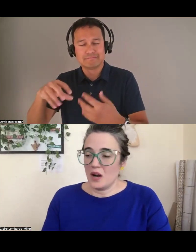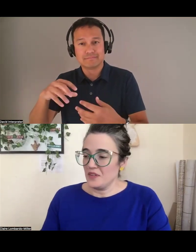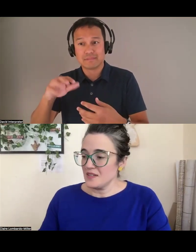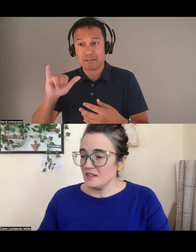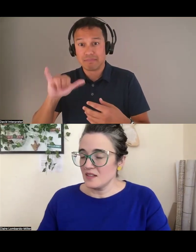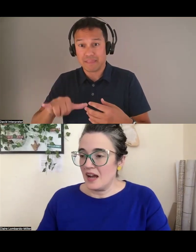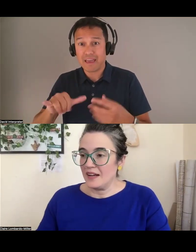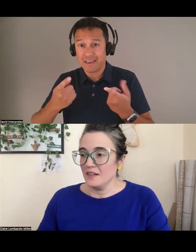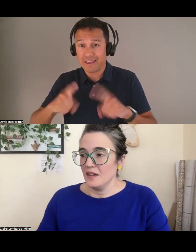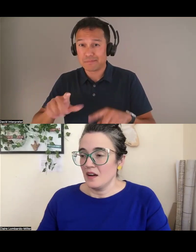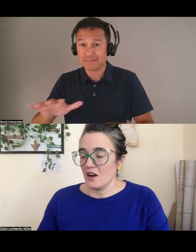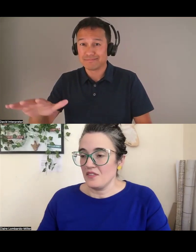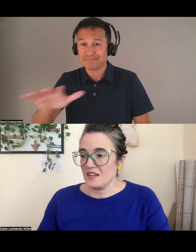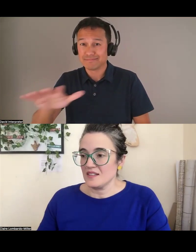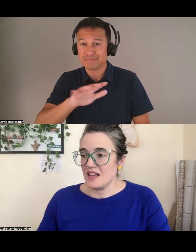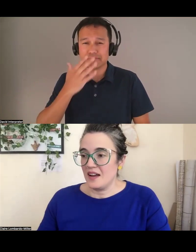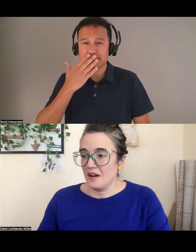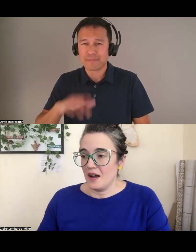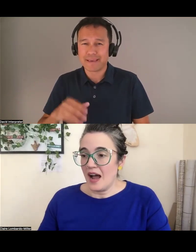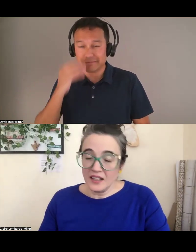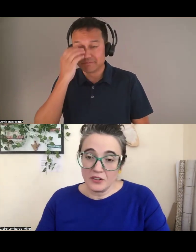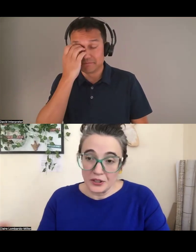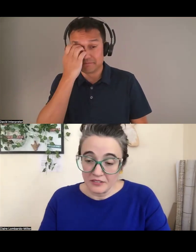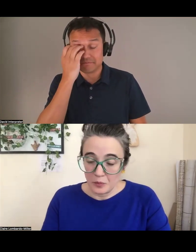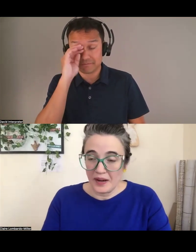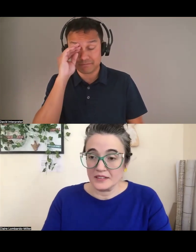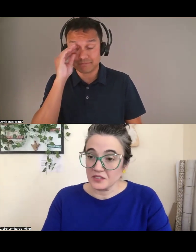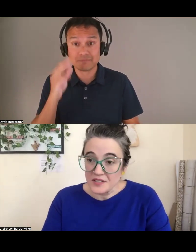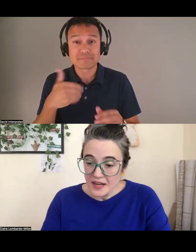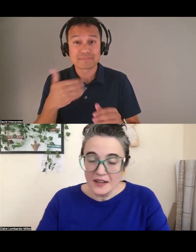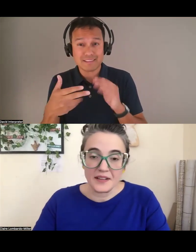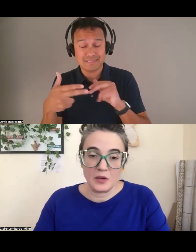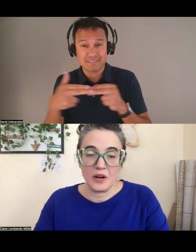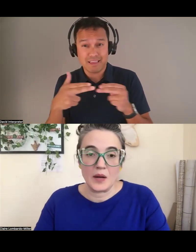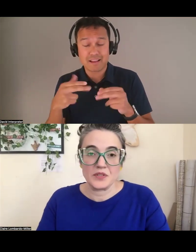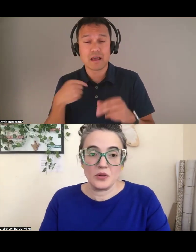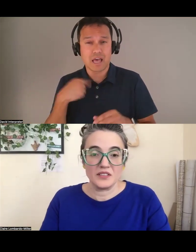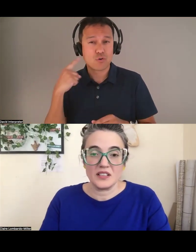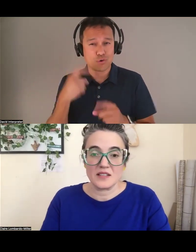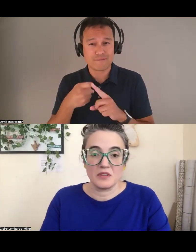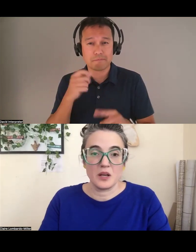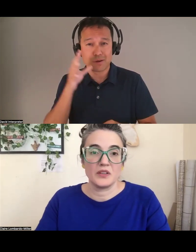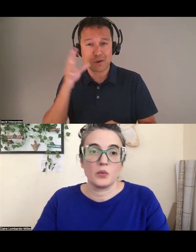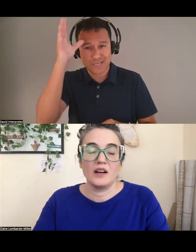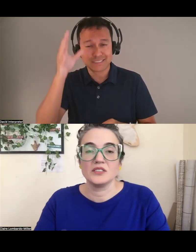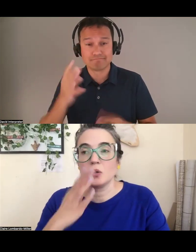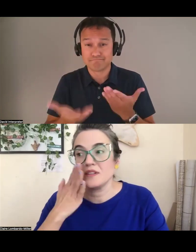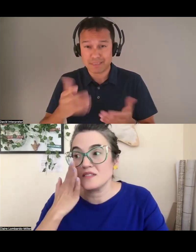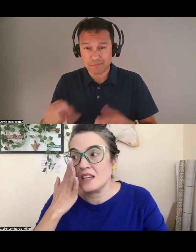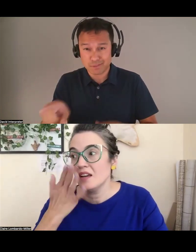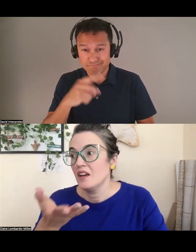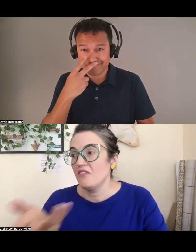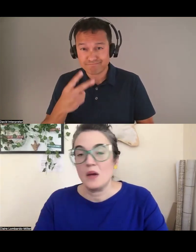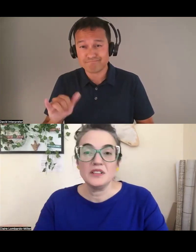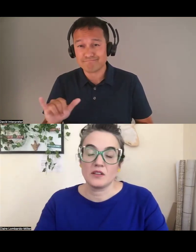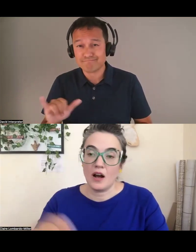So on this next slide are things that I have heard from parents firsthand, and perhaps you have seen some of them as well. So we